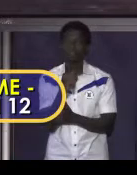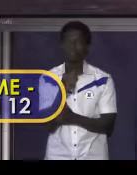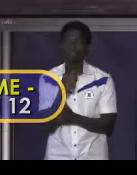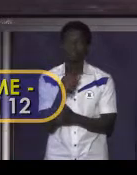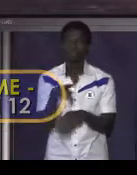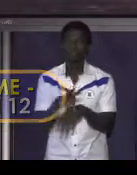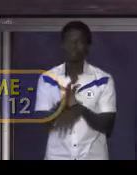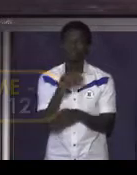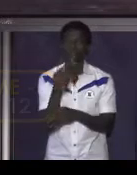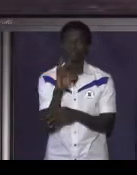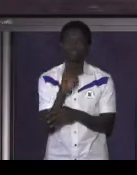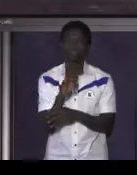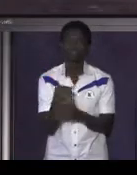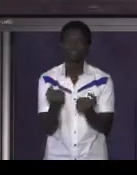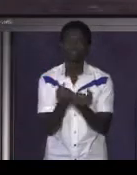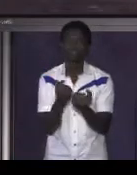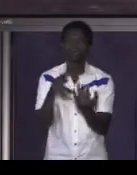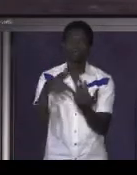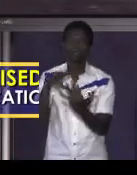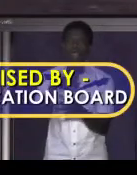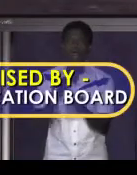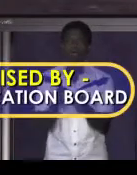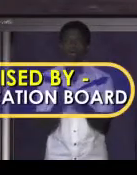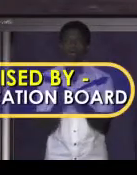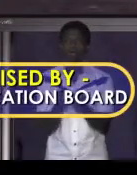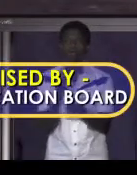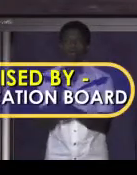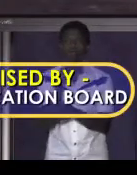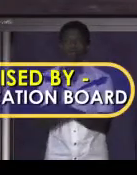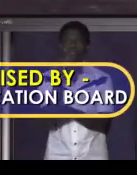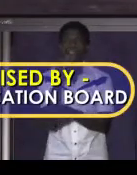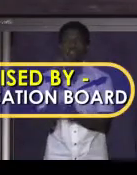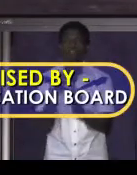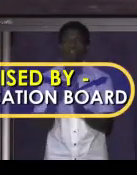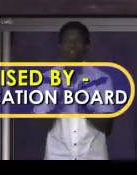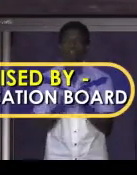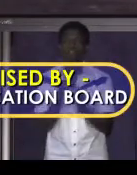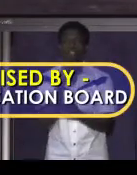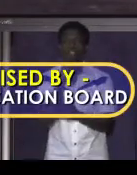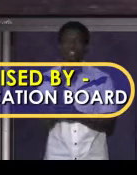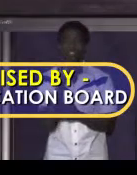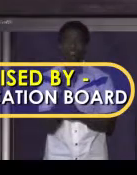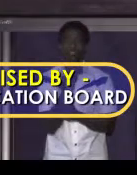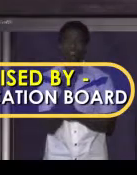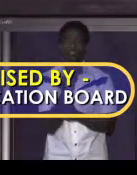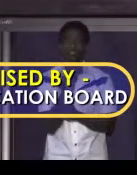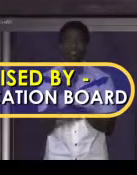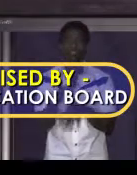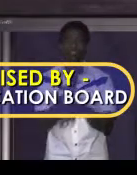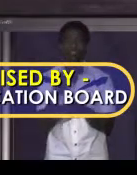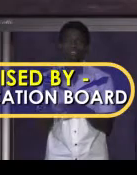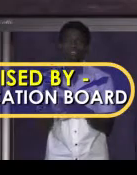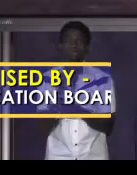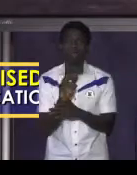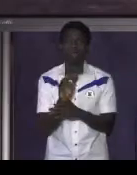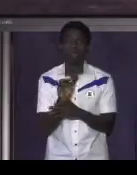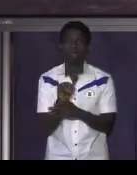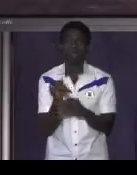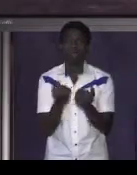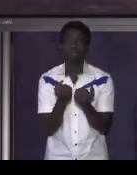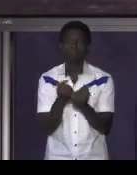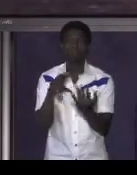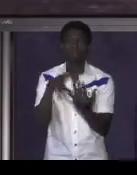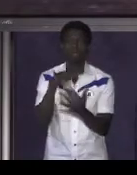causes of conflict among groups. One of the following is not causes of conflict among groups.